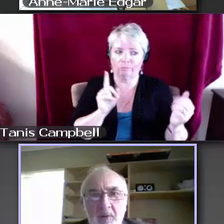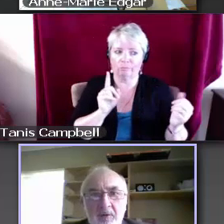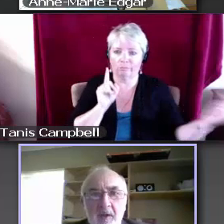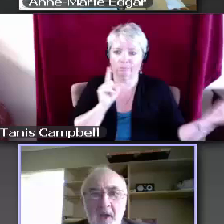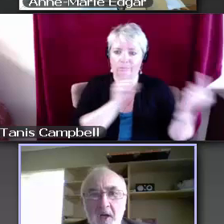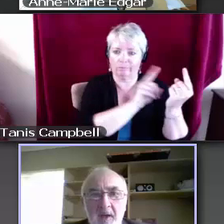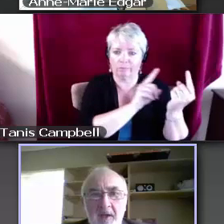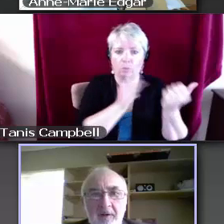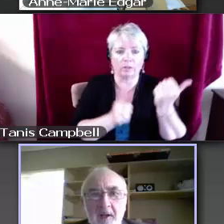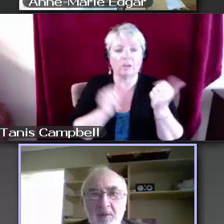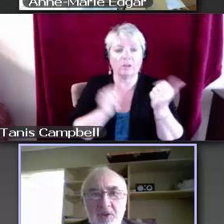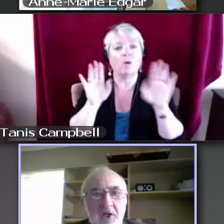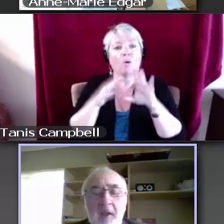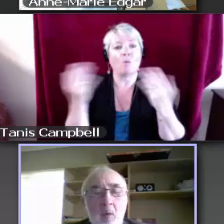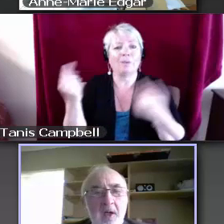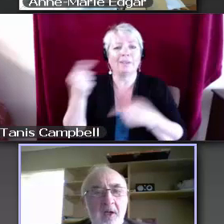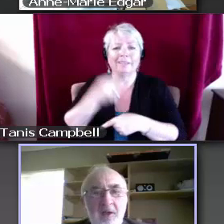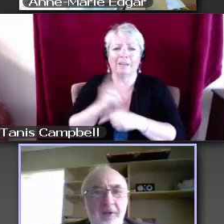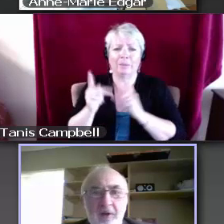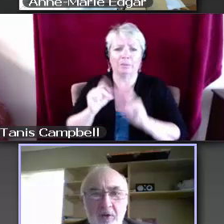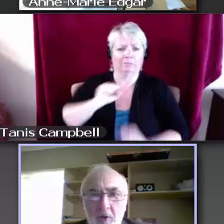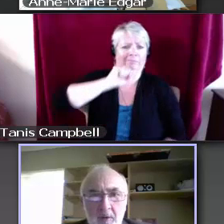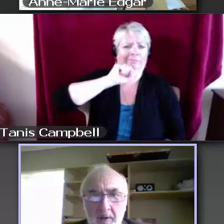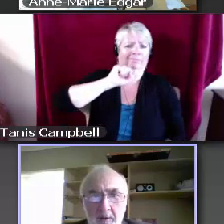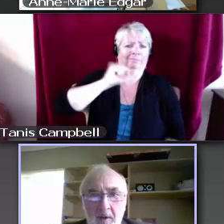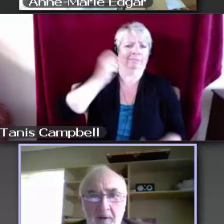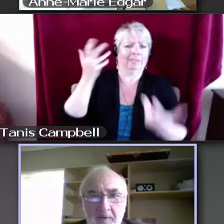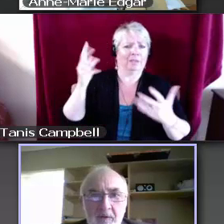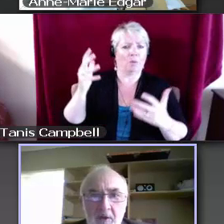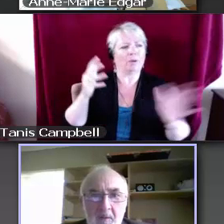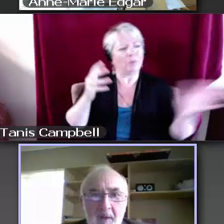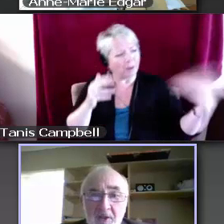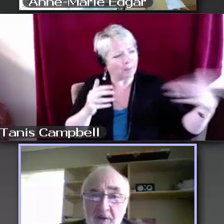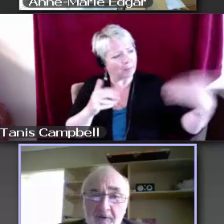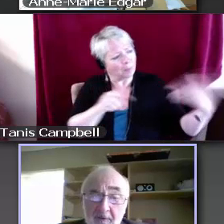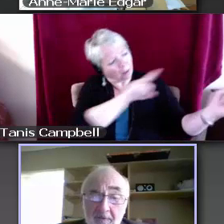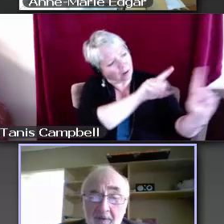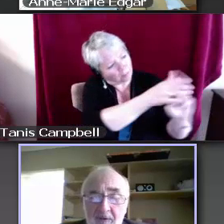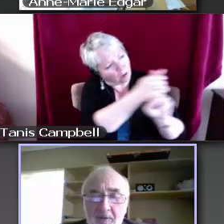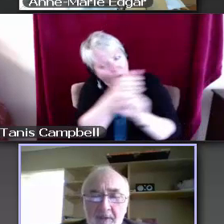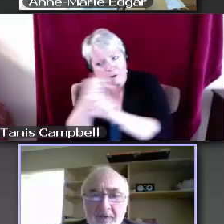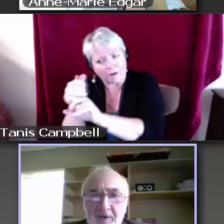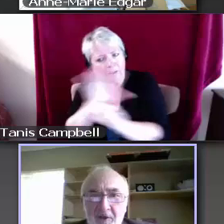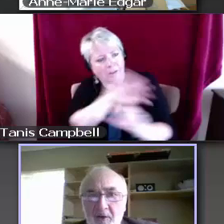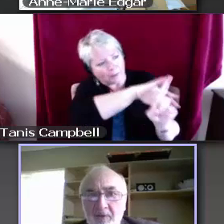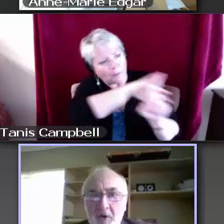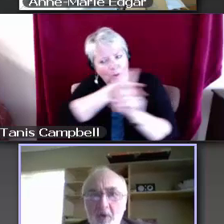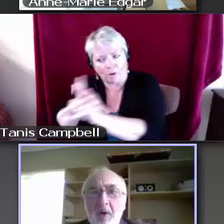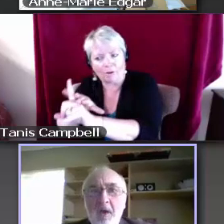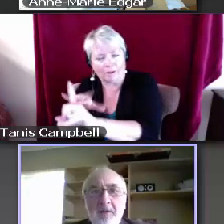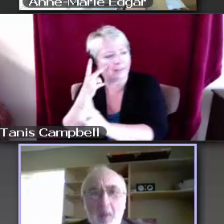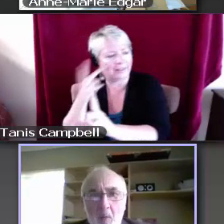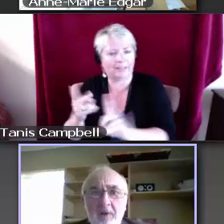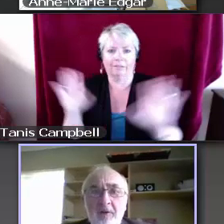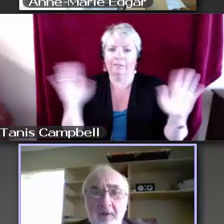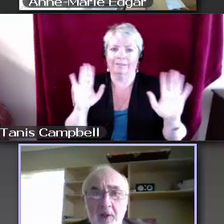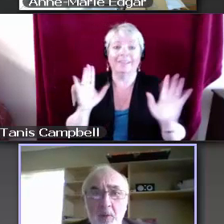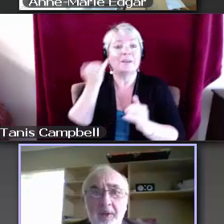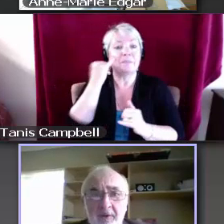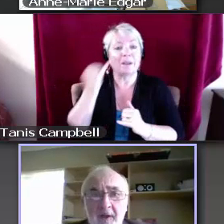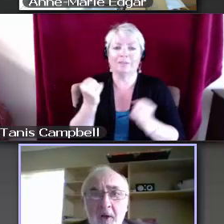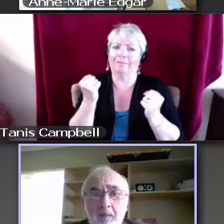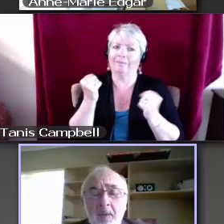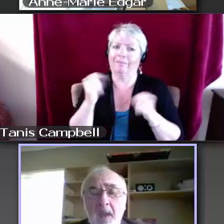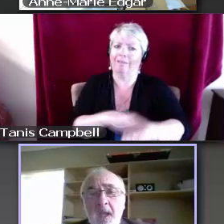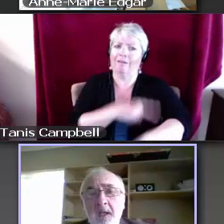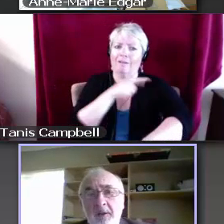dragging people to the automated teller machine, and they wanted nothing to do with it. So you can imagine this is a few thousand years ago. They wanted to